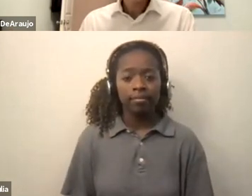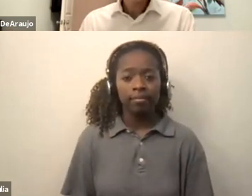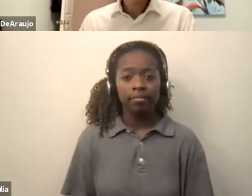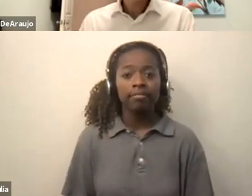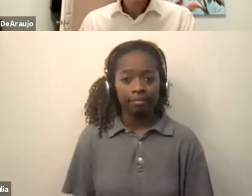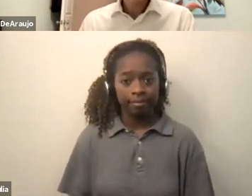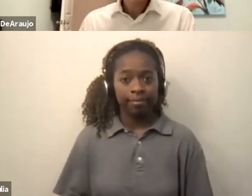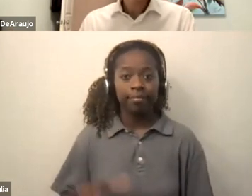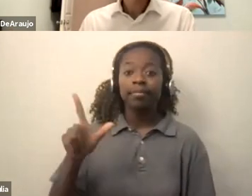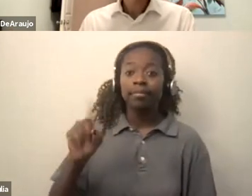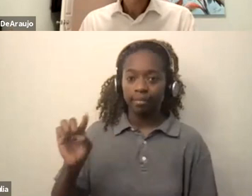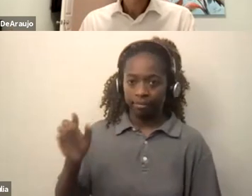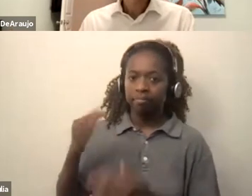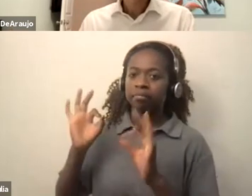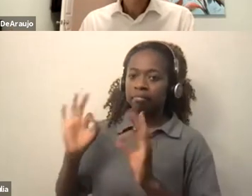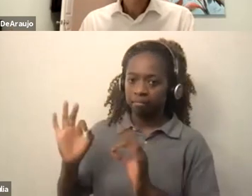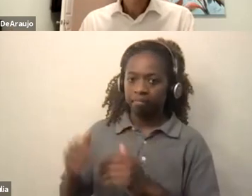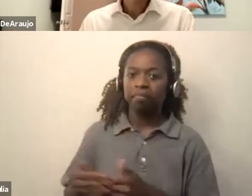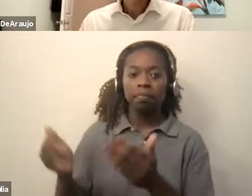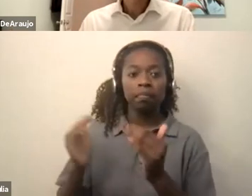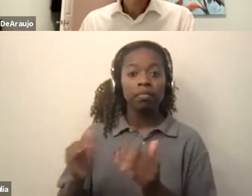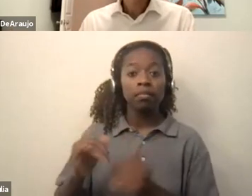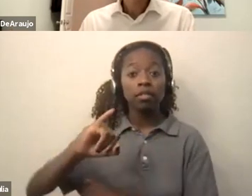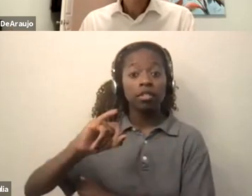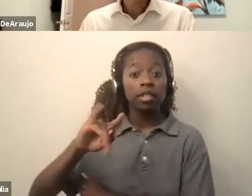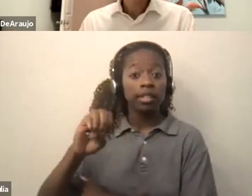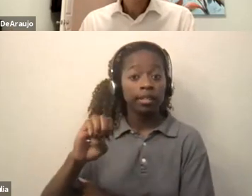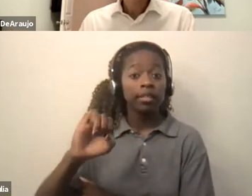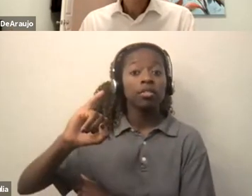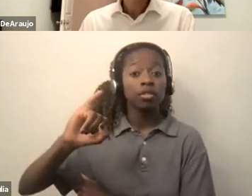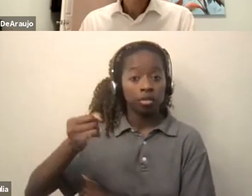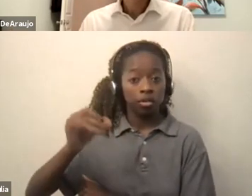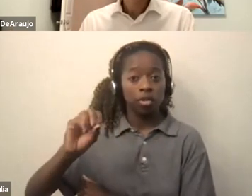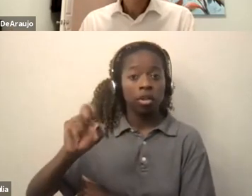thank you our next speaker is janice john